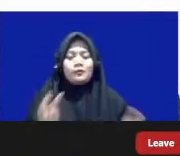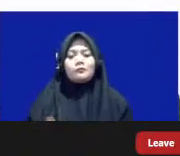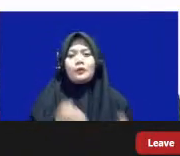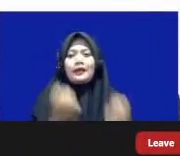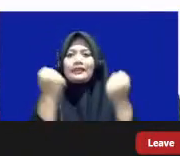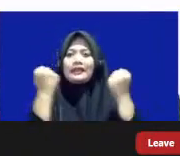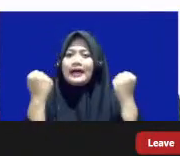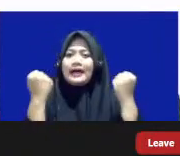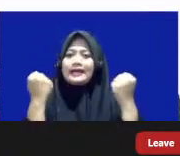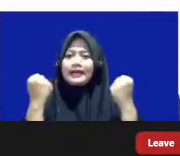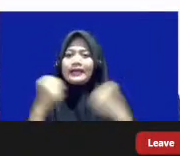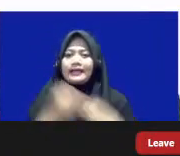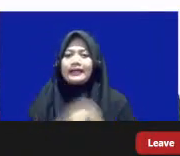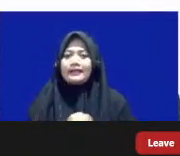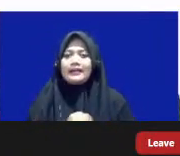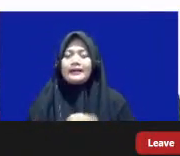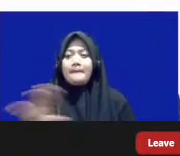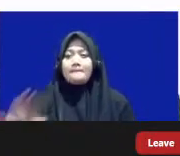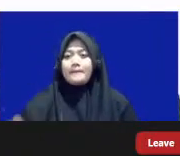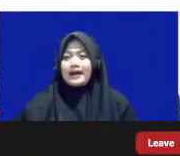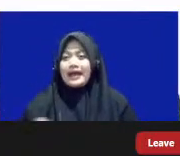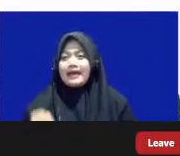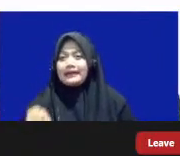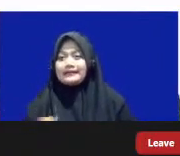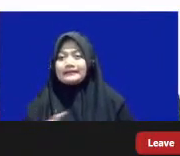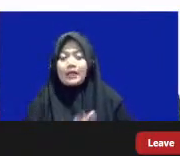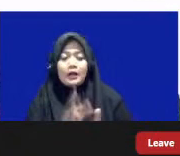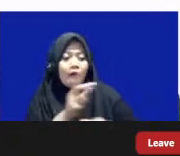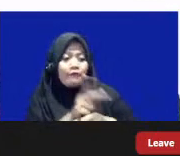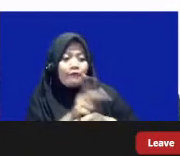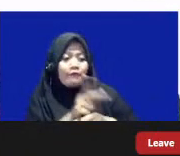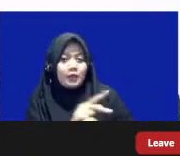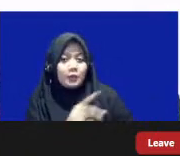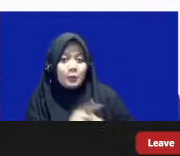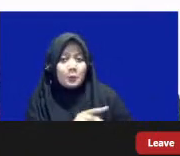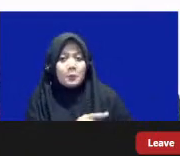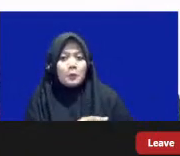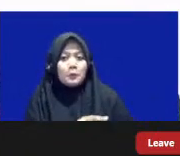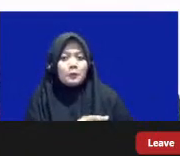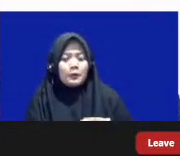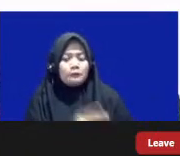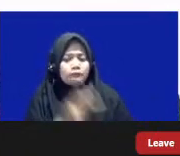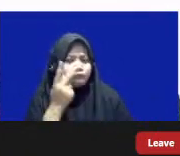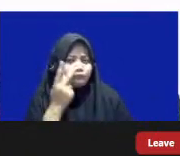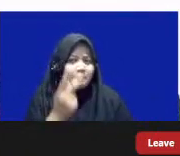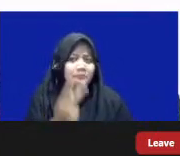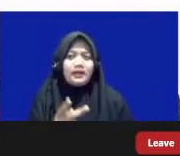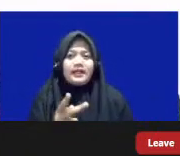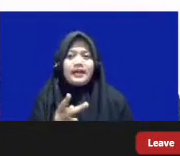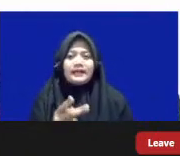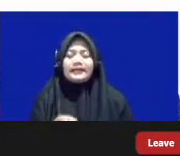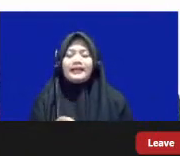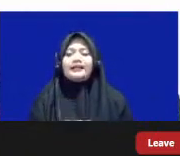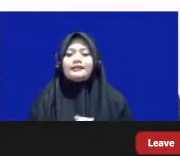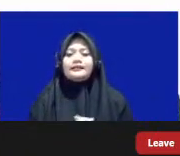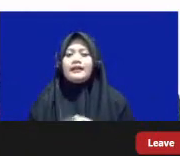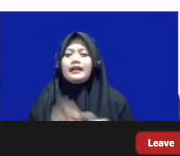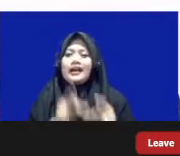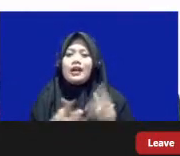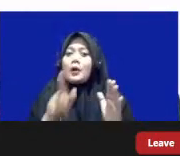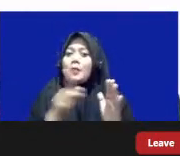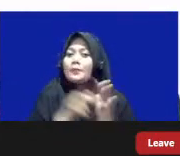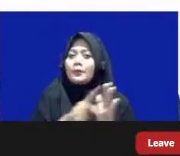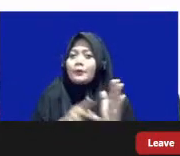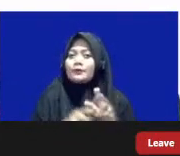has shown that the focus-based financing is a faster, more efficient, more impactful,